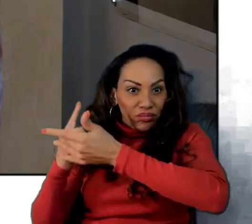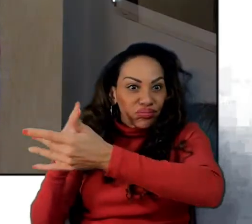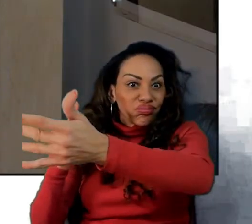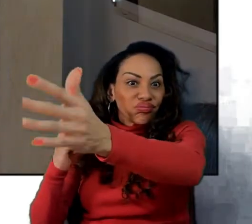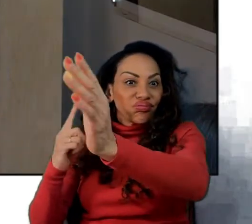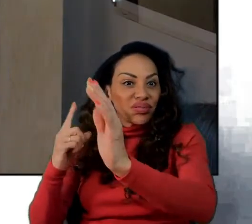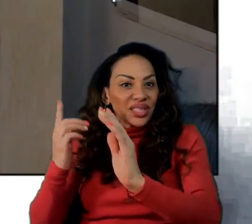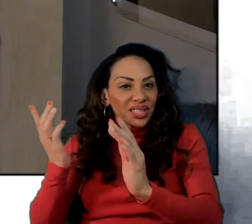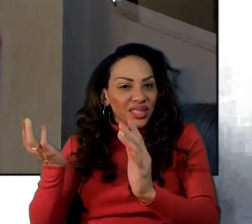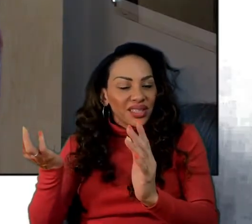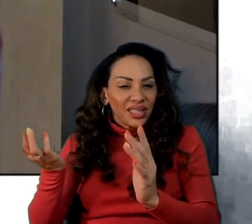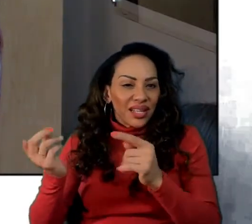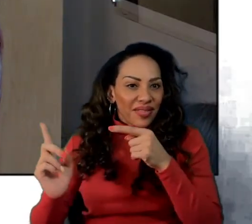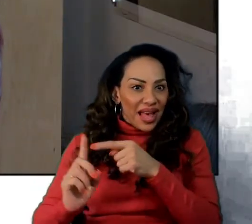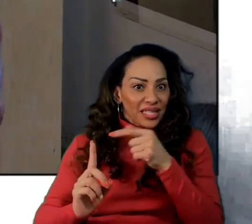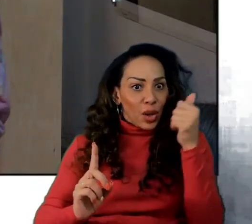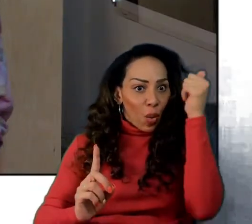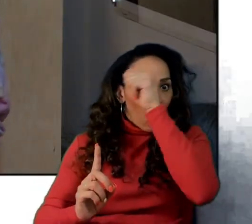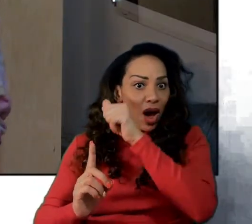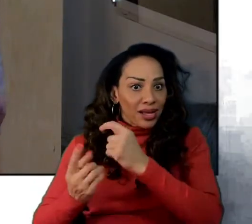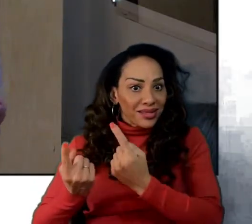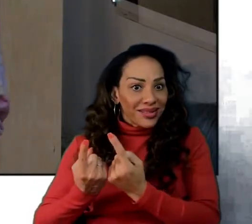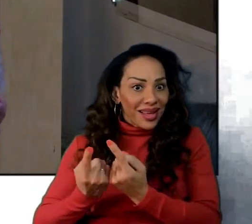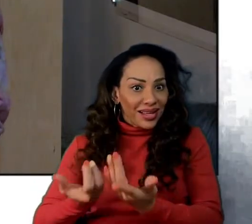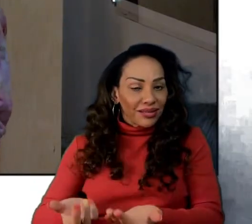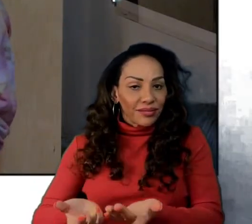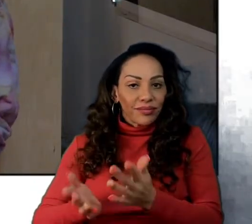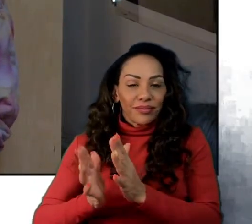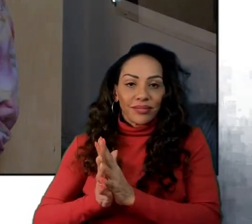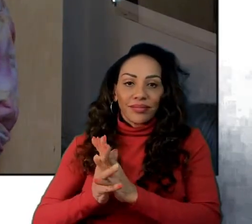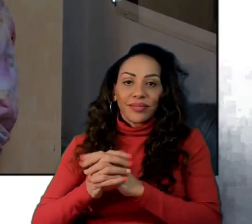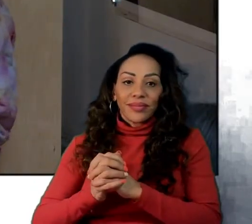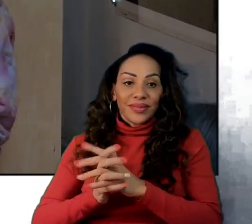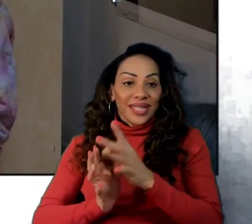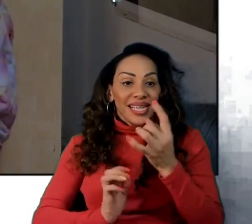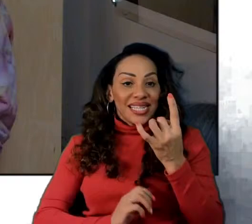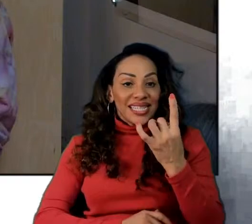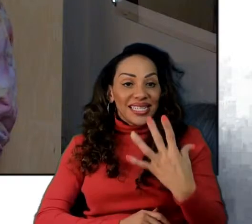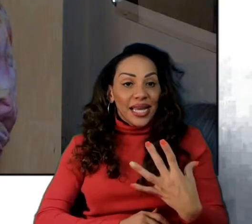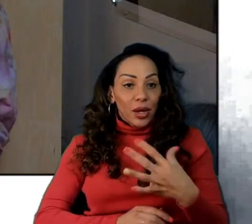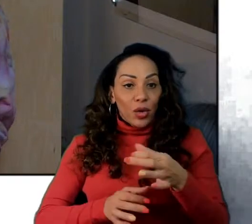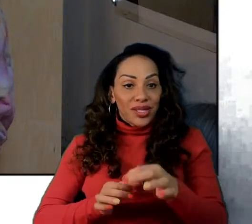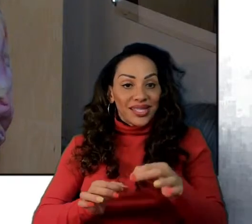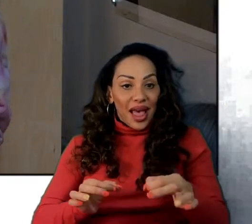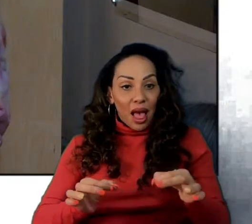I mean, it's an individual, it's single cell organism.